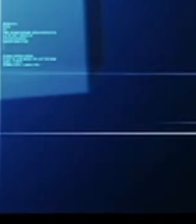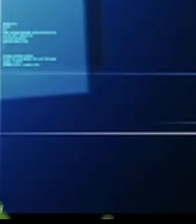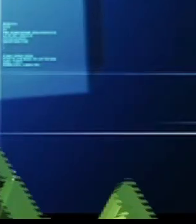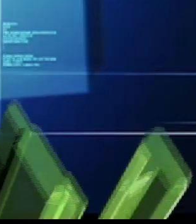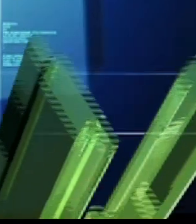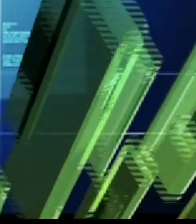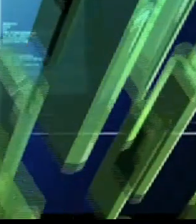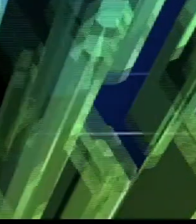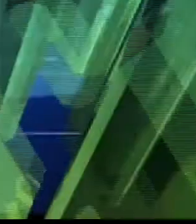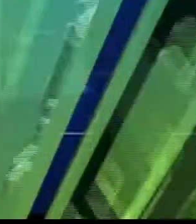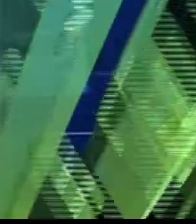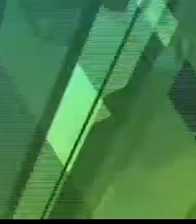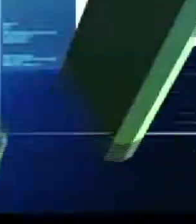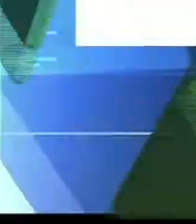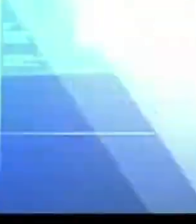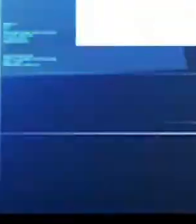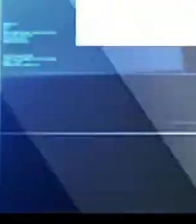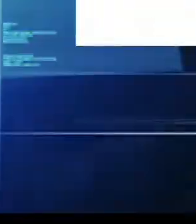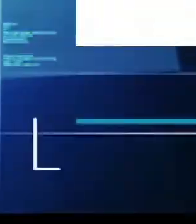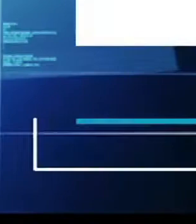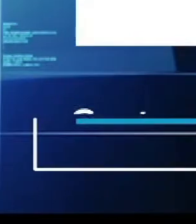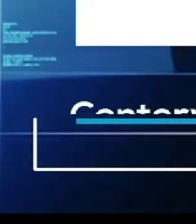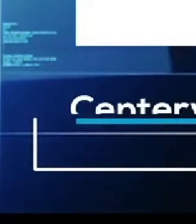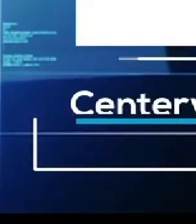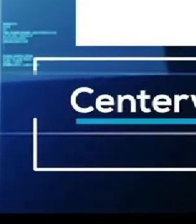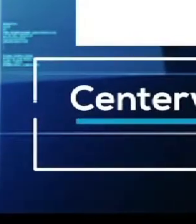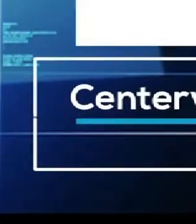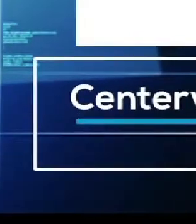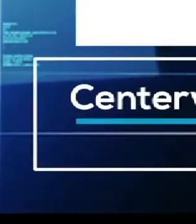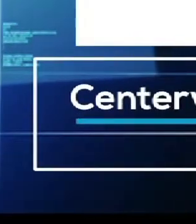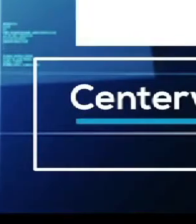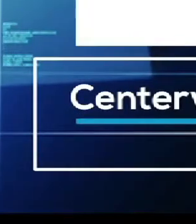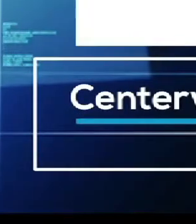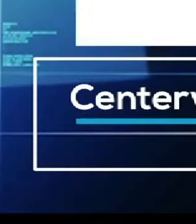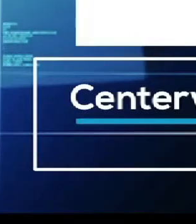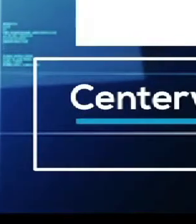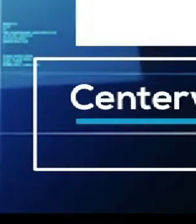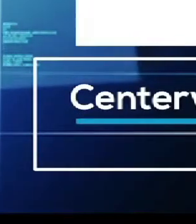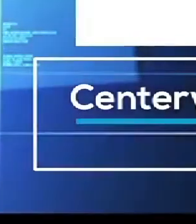This is ZNS Total Sports, brought to you by Fourth Terrace Diagnostic Center.